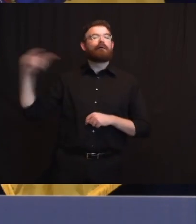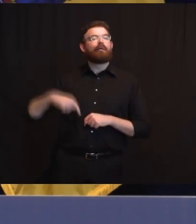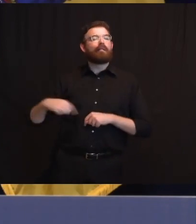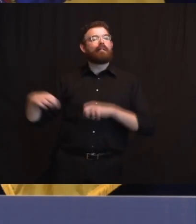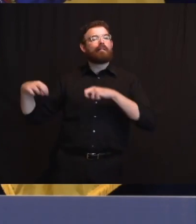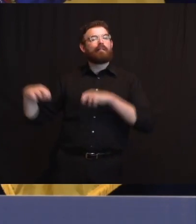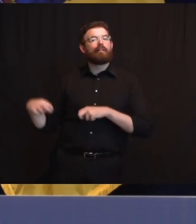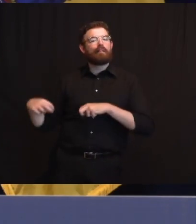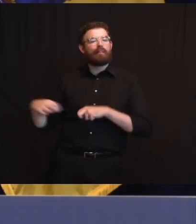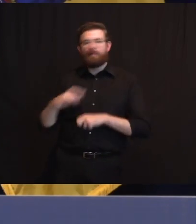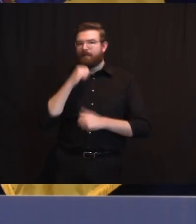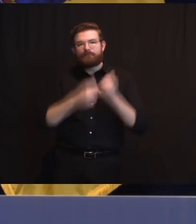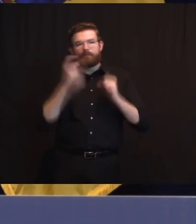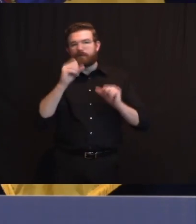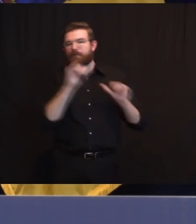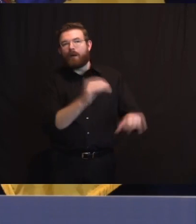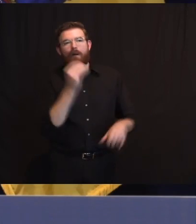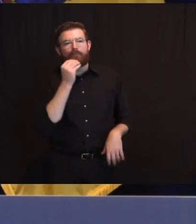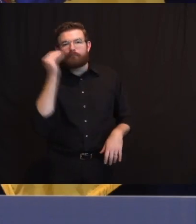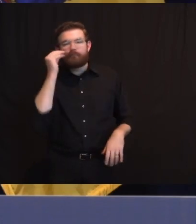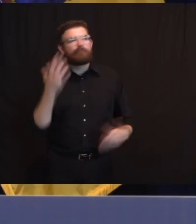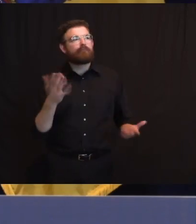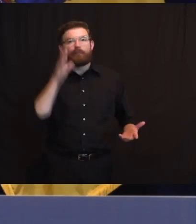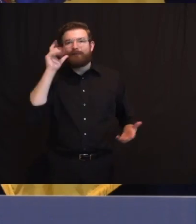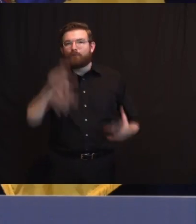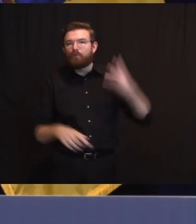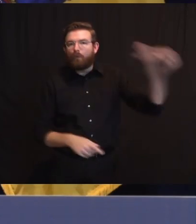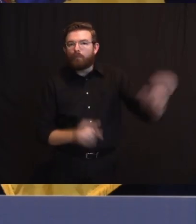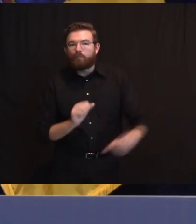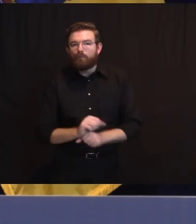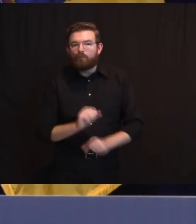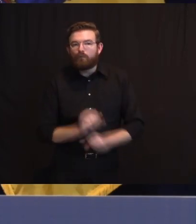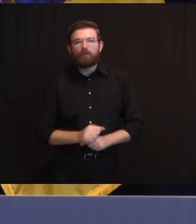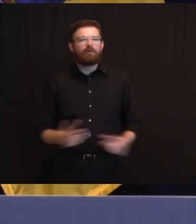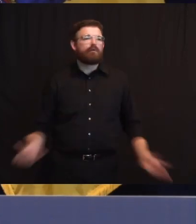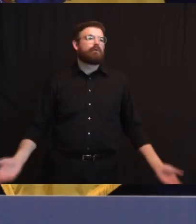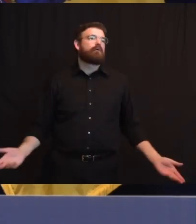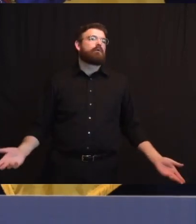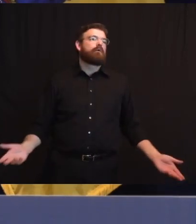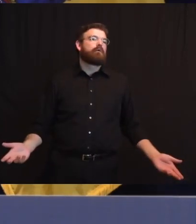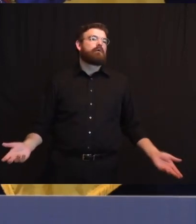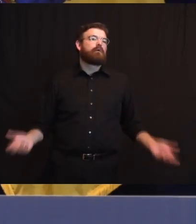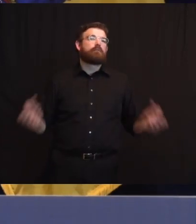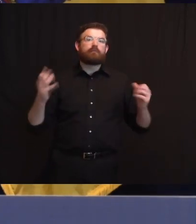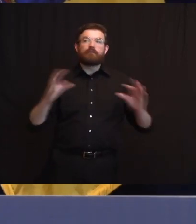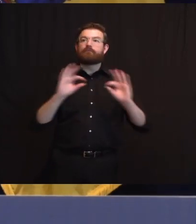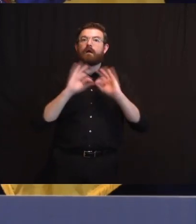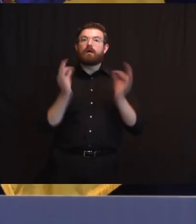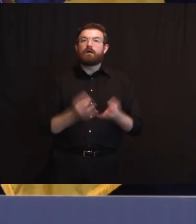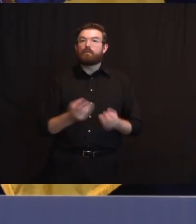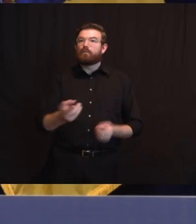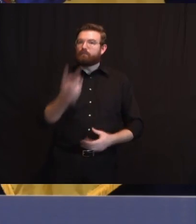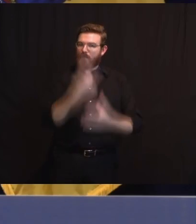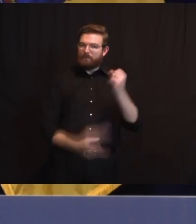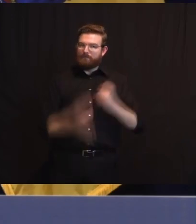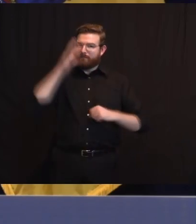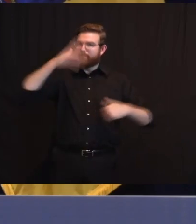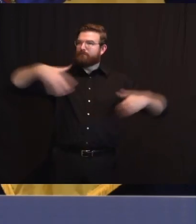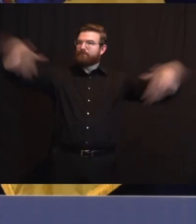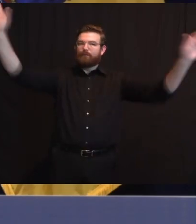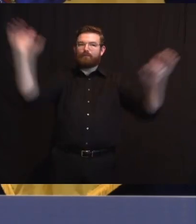home. Maybe you got a lot of families, overwhelmingly, with 2 household incomes. So not everybody is in the same